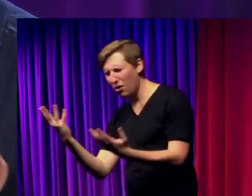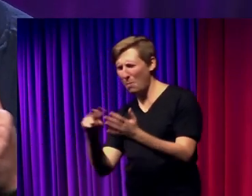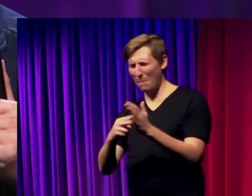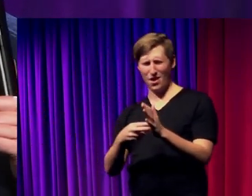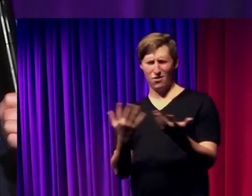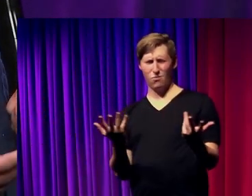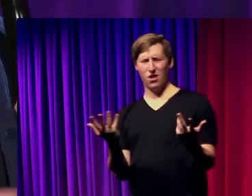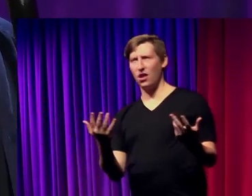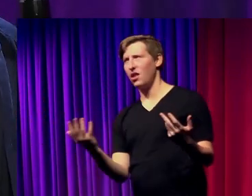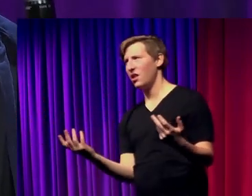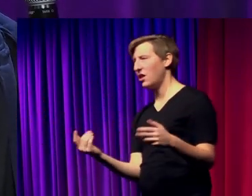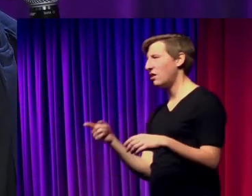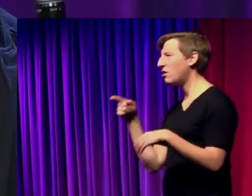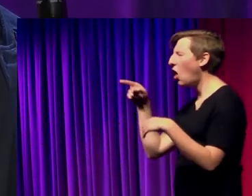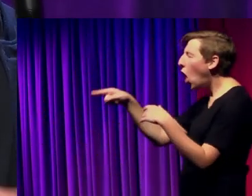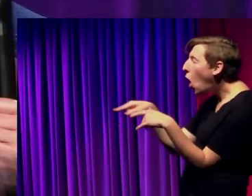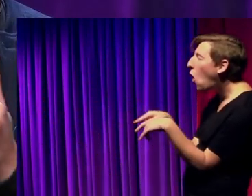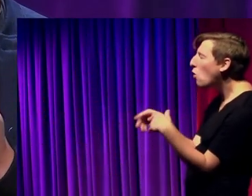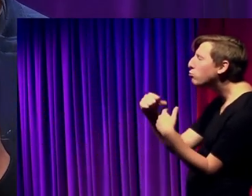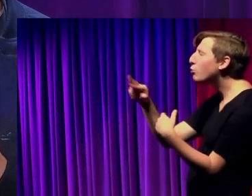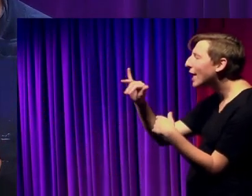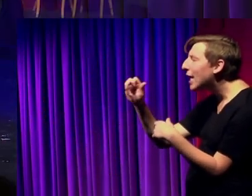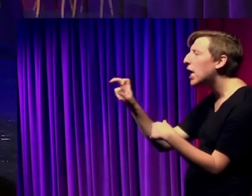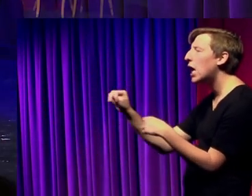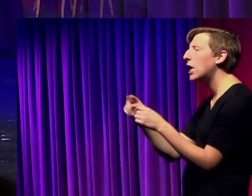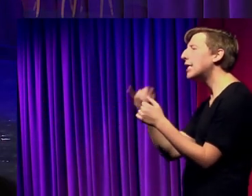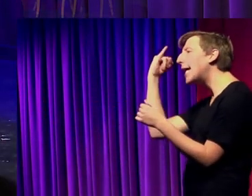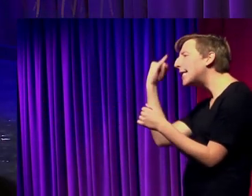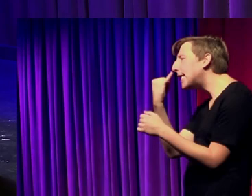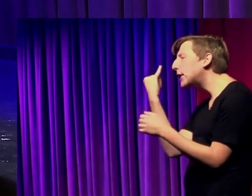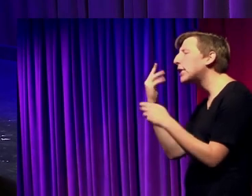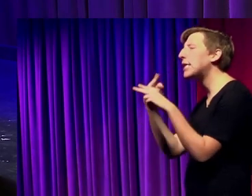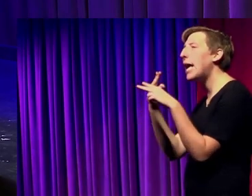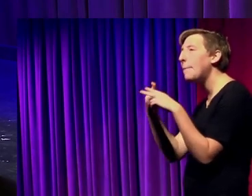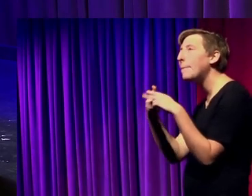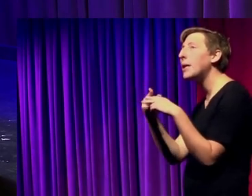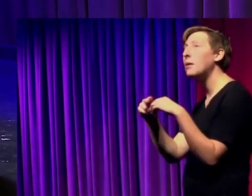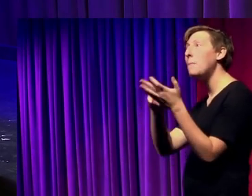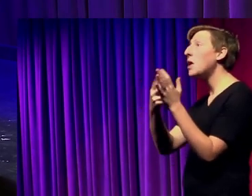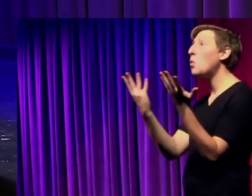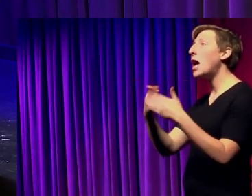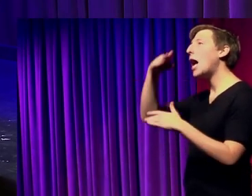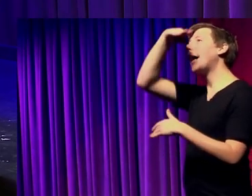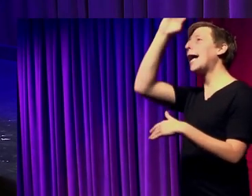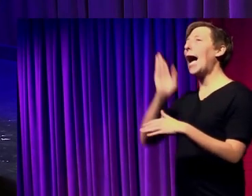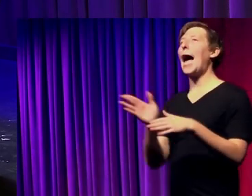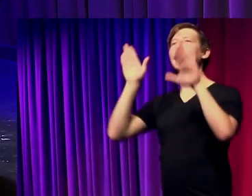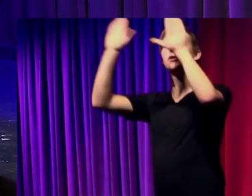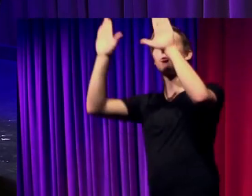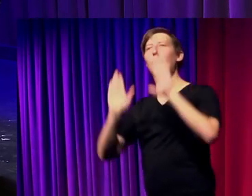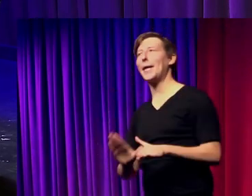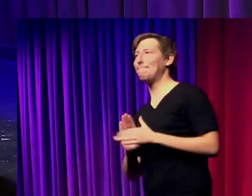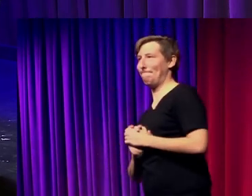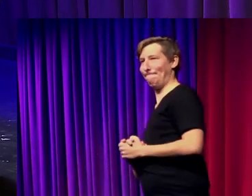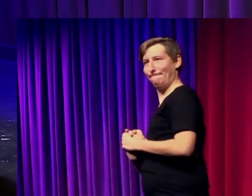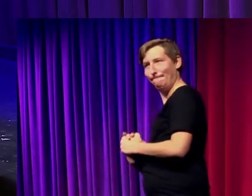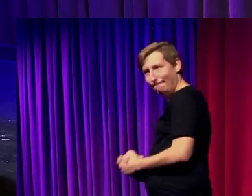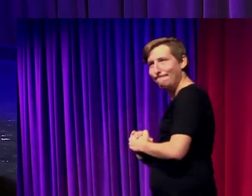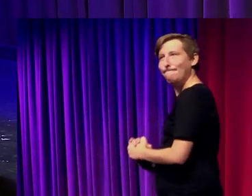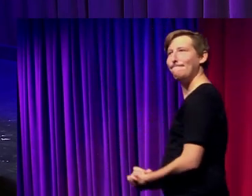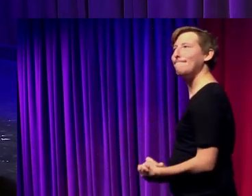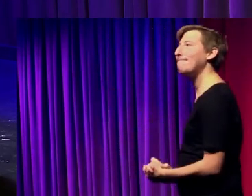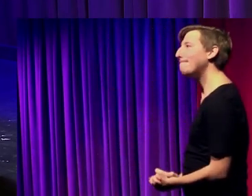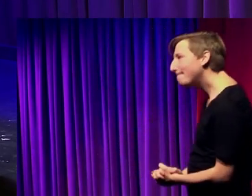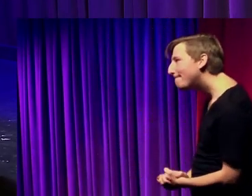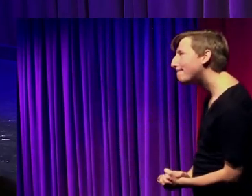said, oh, Guillaume, yet is an Italian name that translates to, God is great. Yeah, and he said it